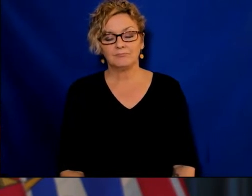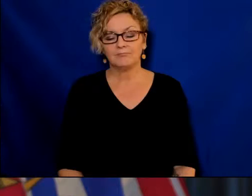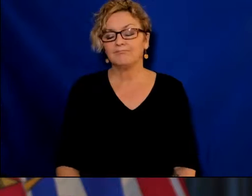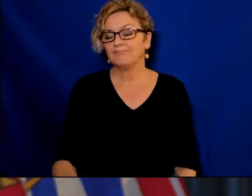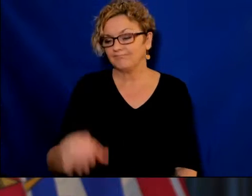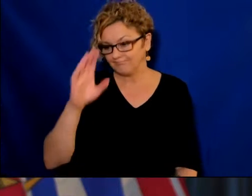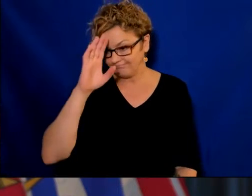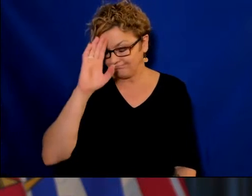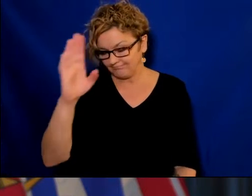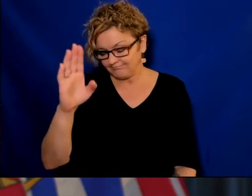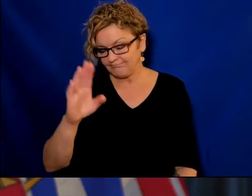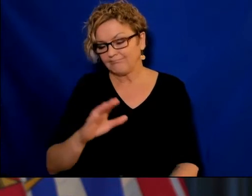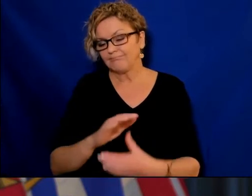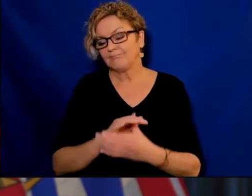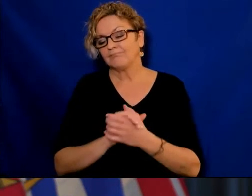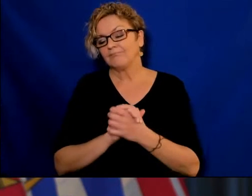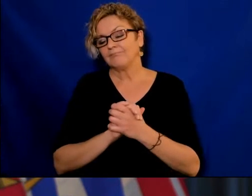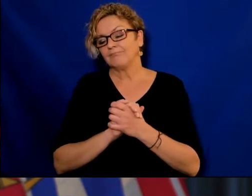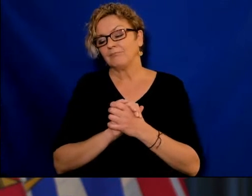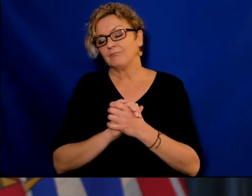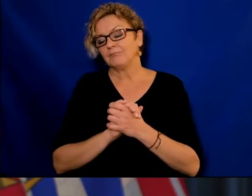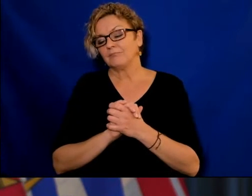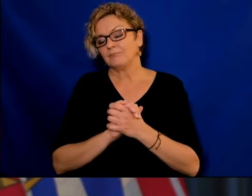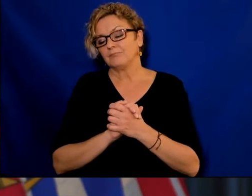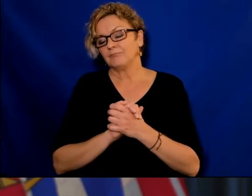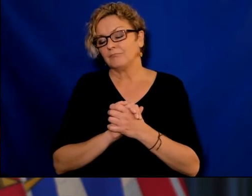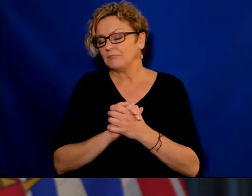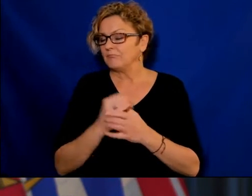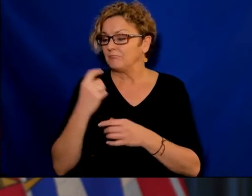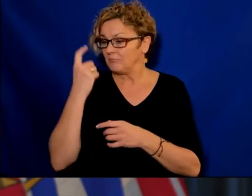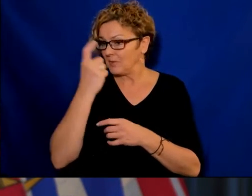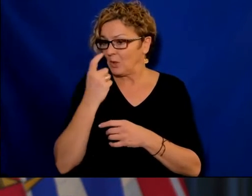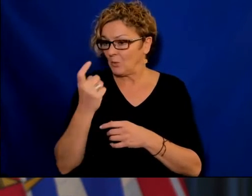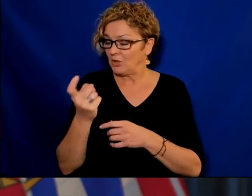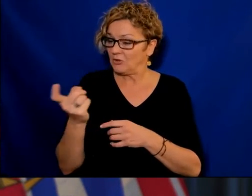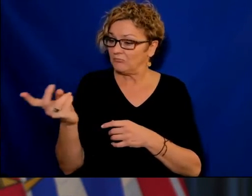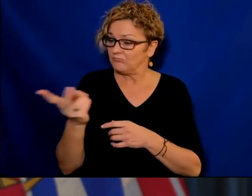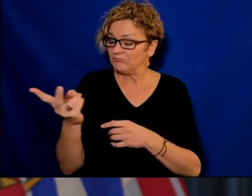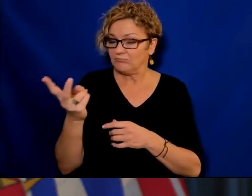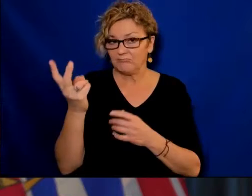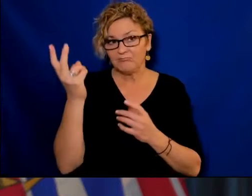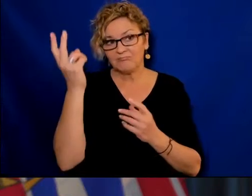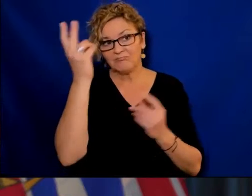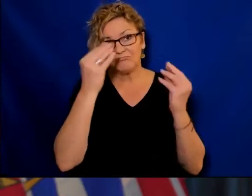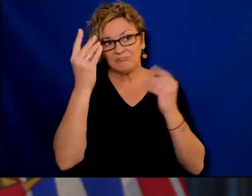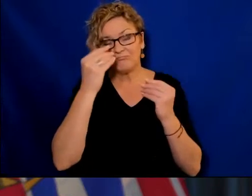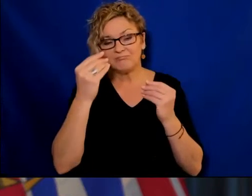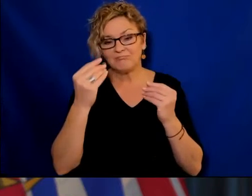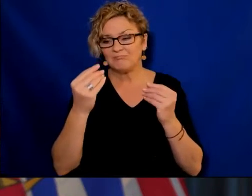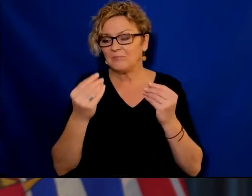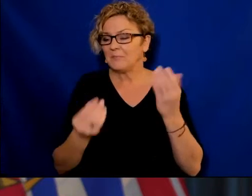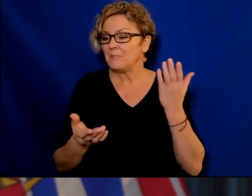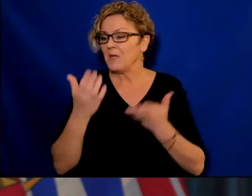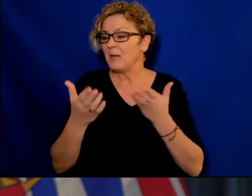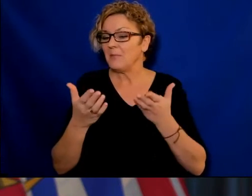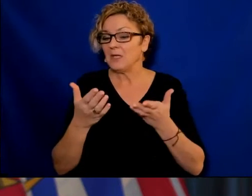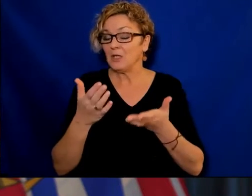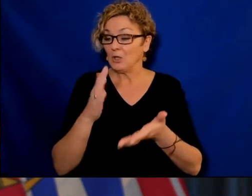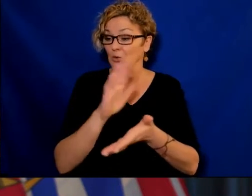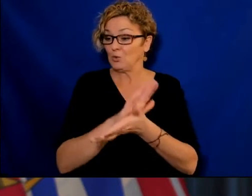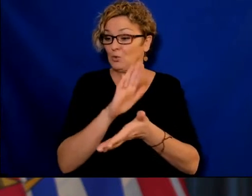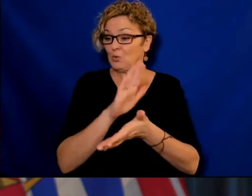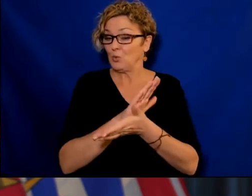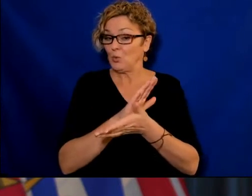Hi, Dr. Henry and Minister Dix. I just wanted to see if you have given any thought yet to possibly starting the Christmas break sooner this